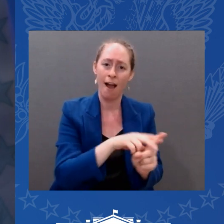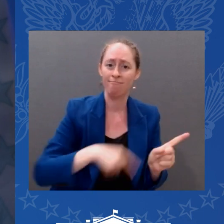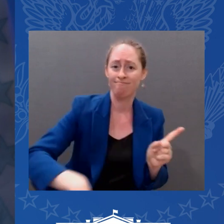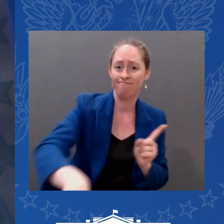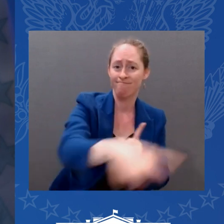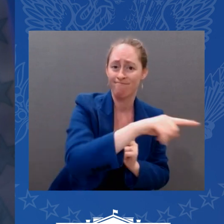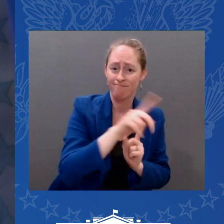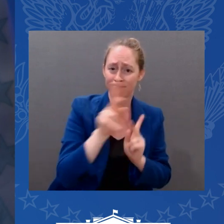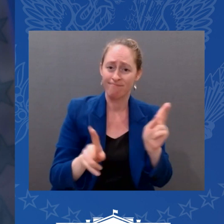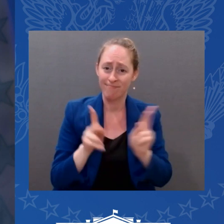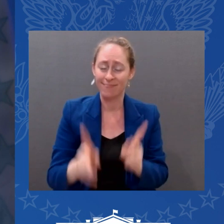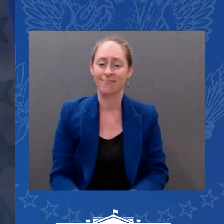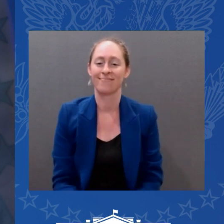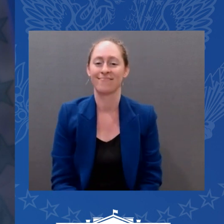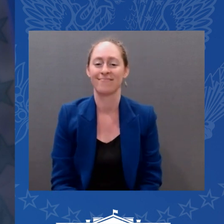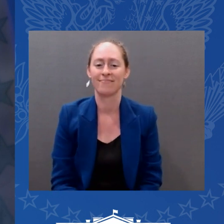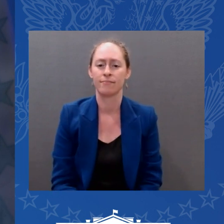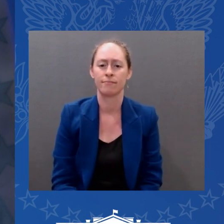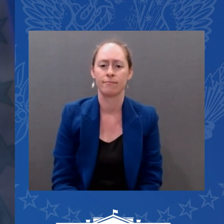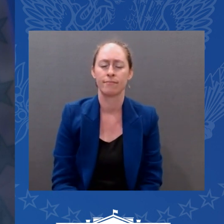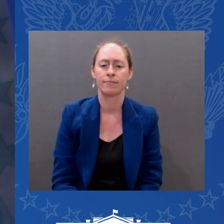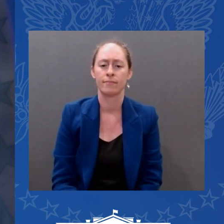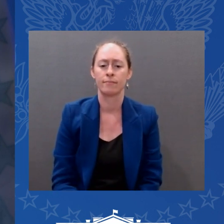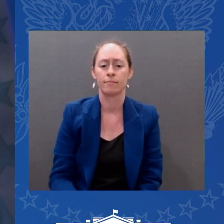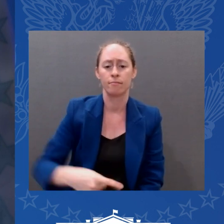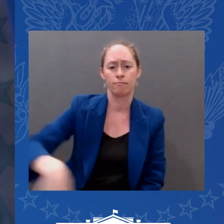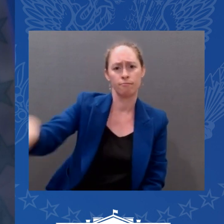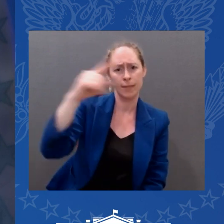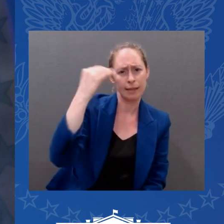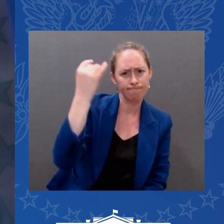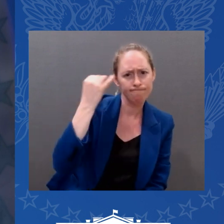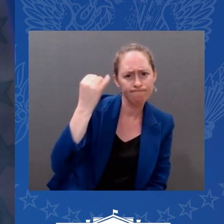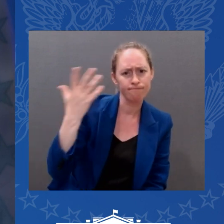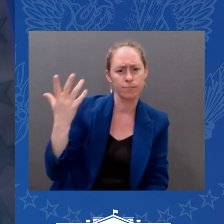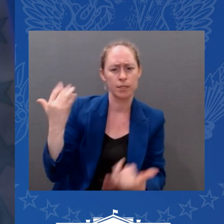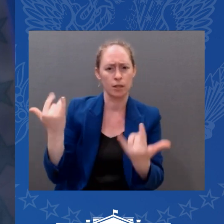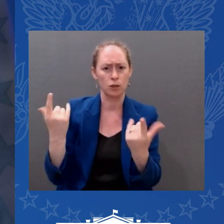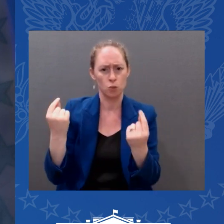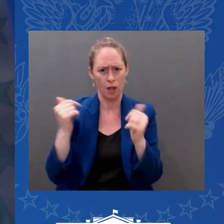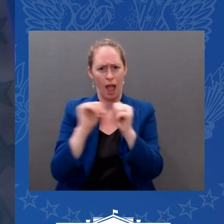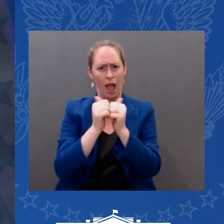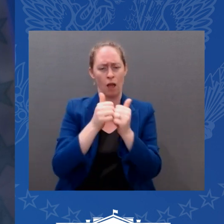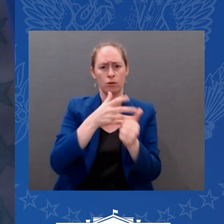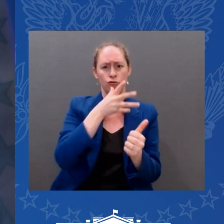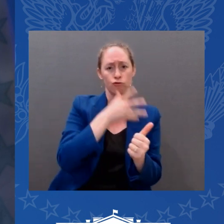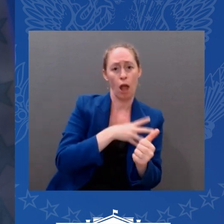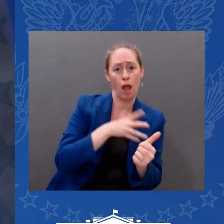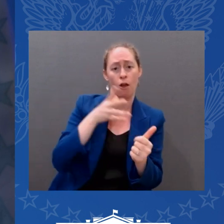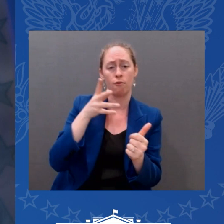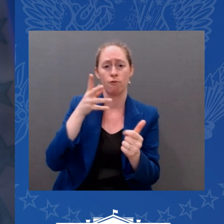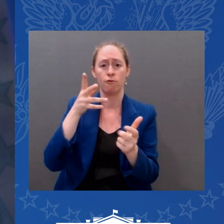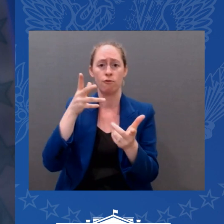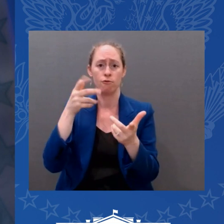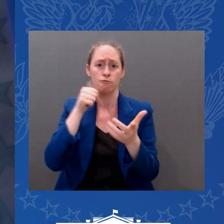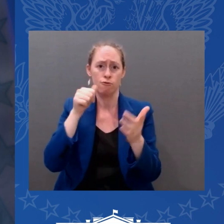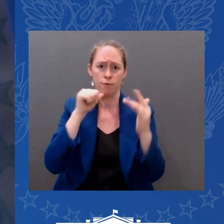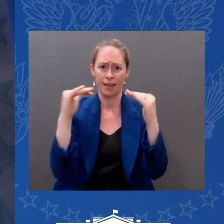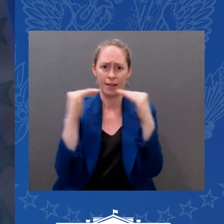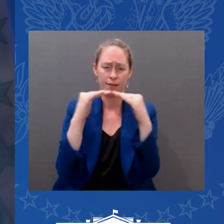to rebuilding, which includes meaningful engagements by civil and women's